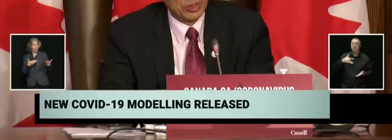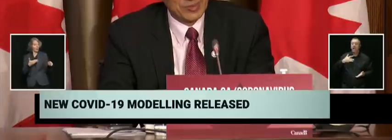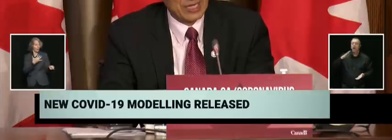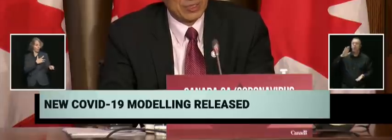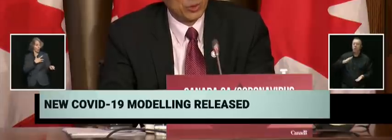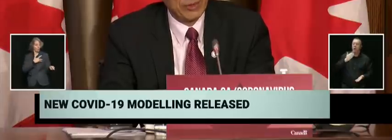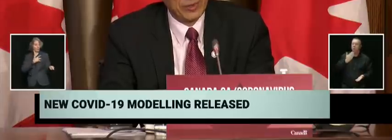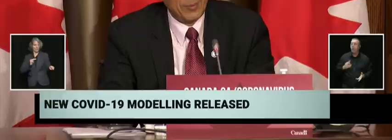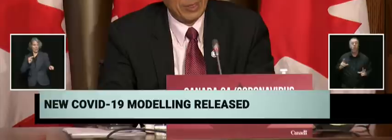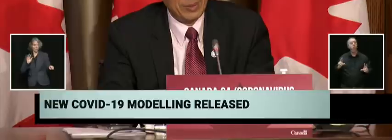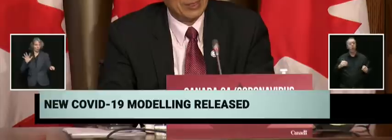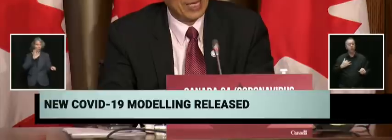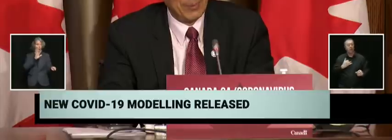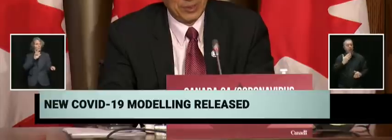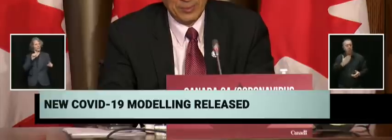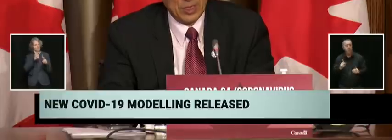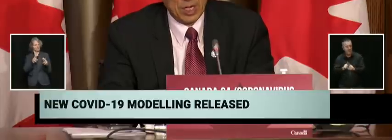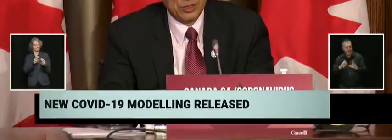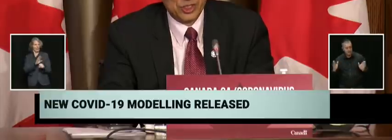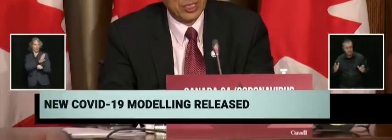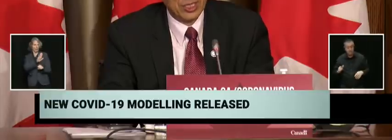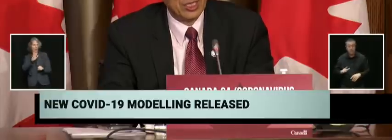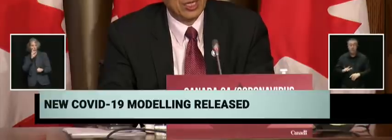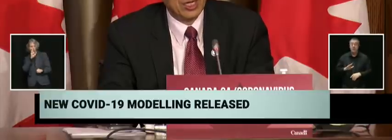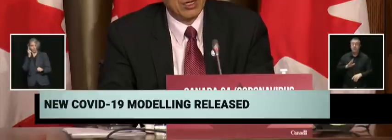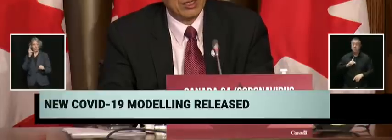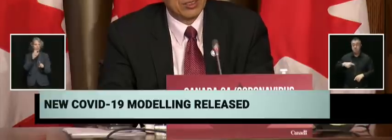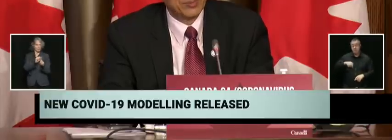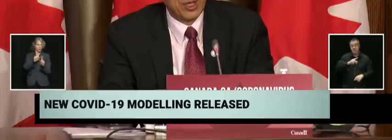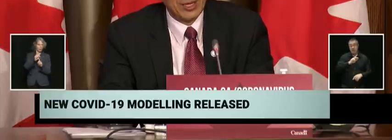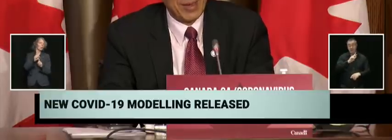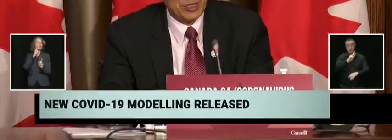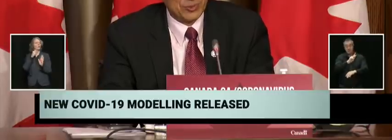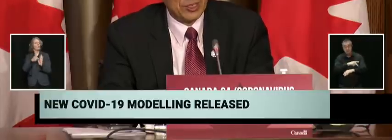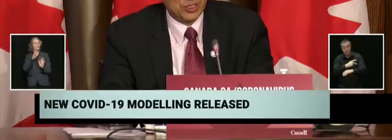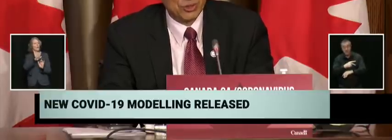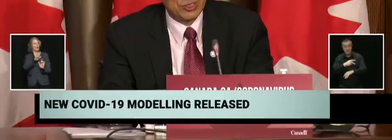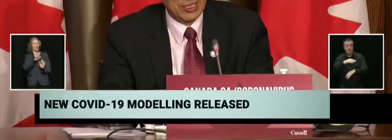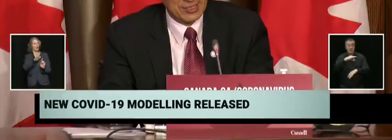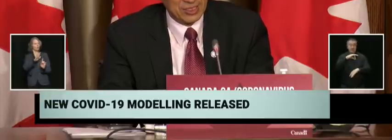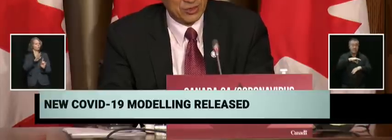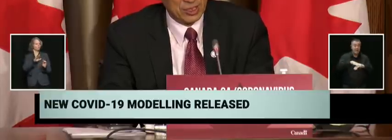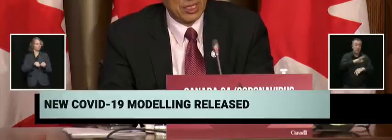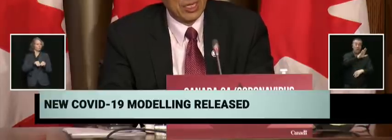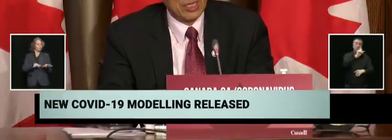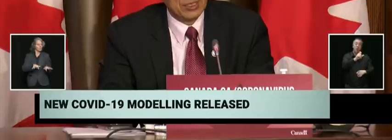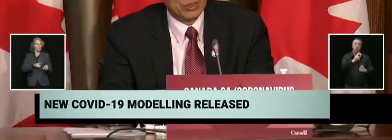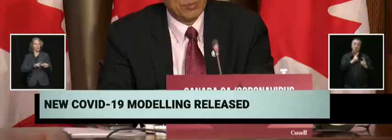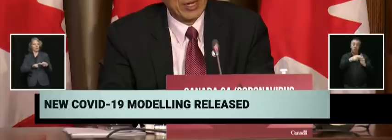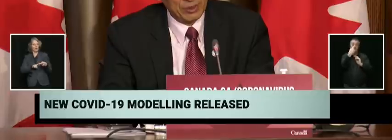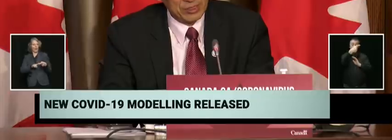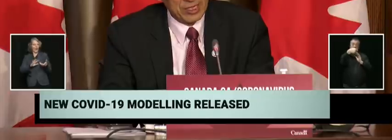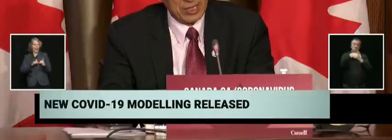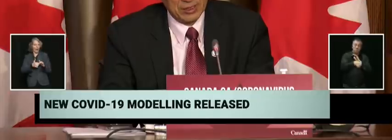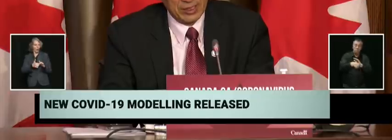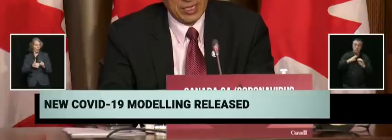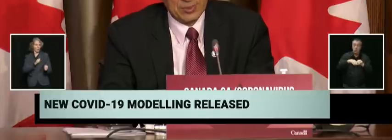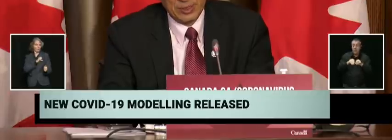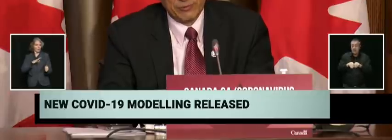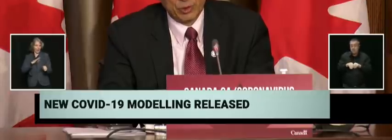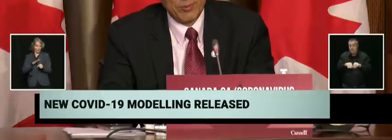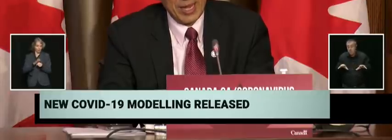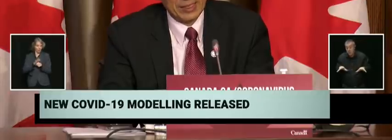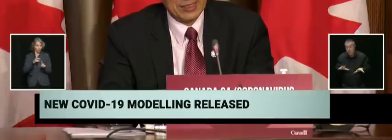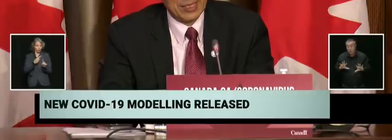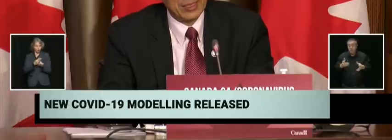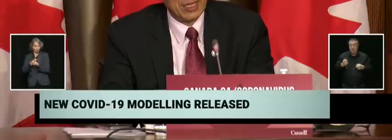exceptional circumstances, whatever they may be, the epidemiology, supply management issues, etc. And so my understanding, and I can't